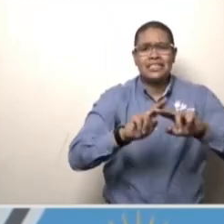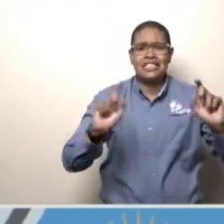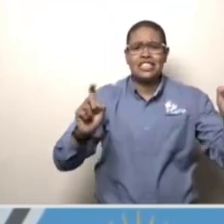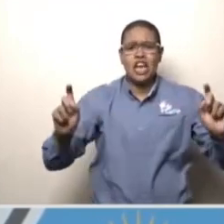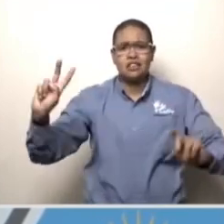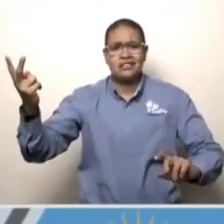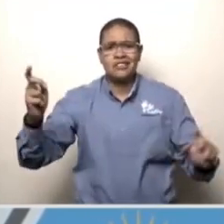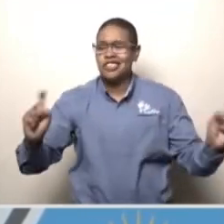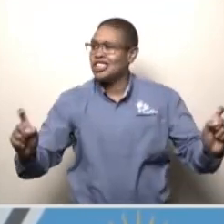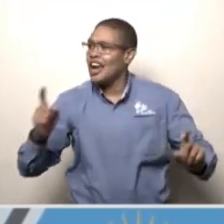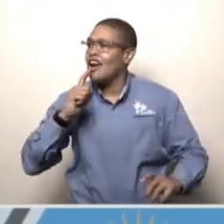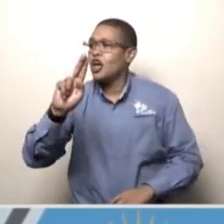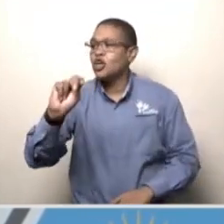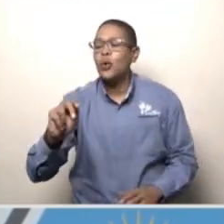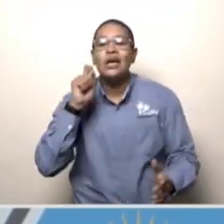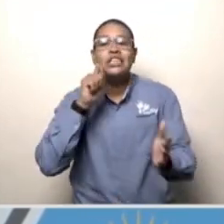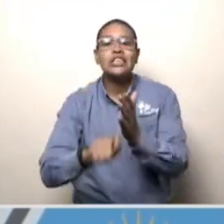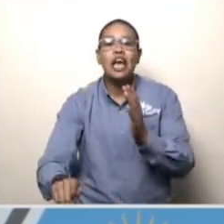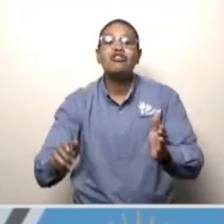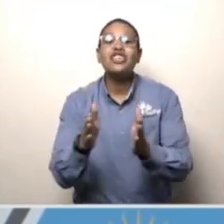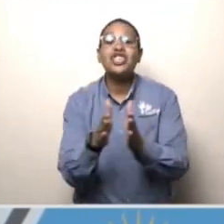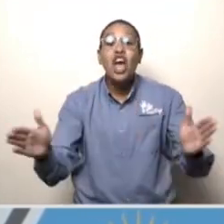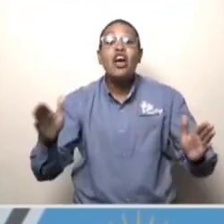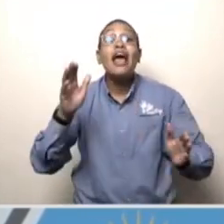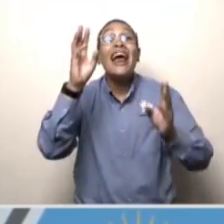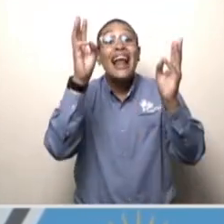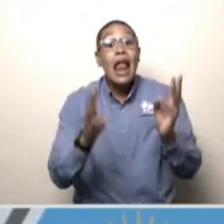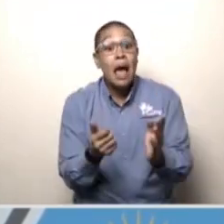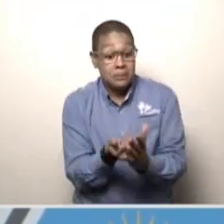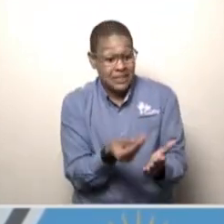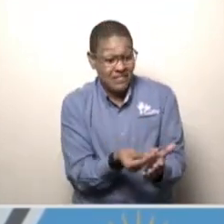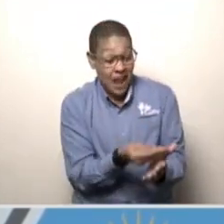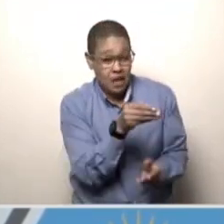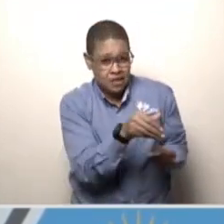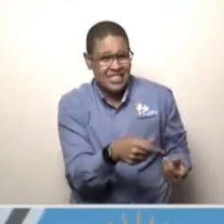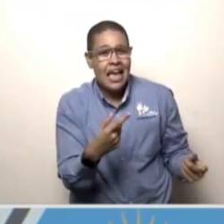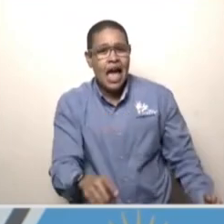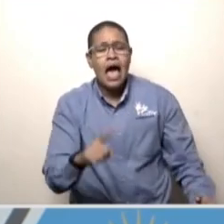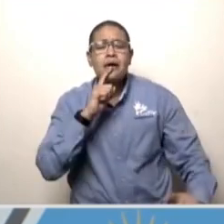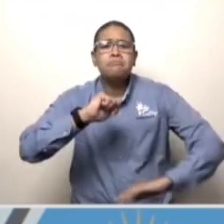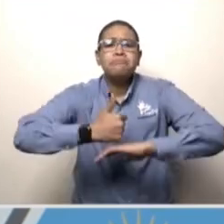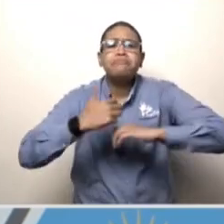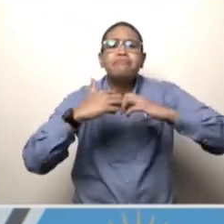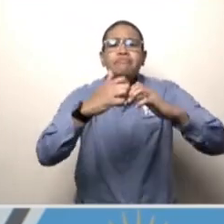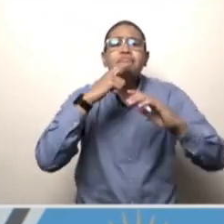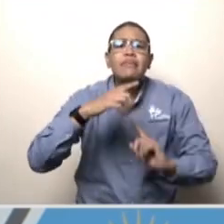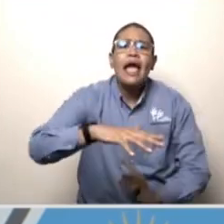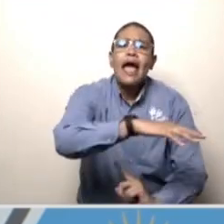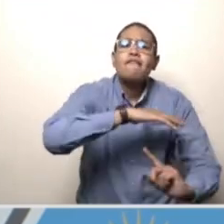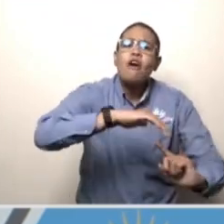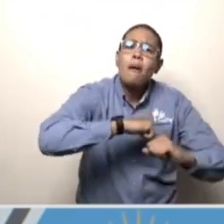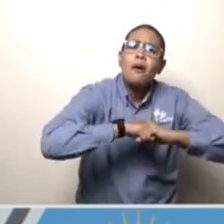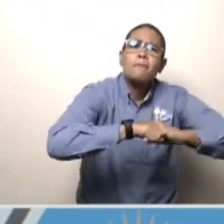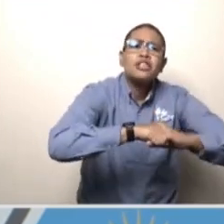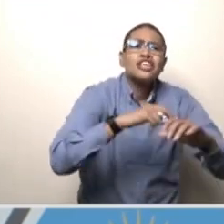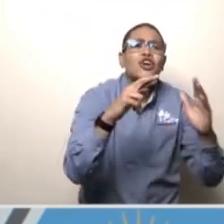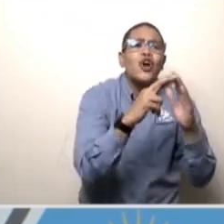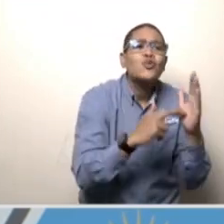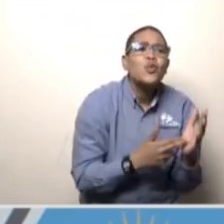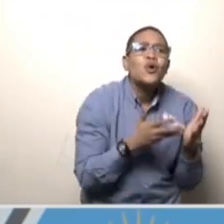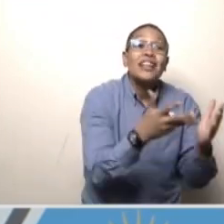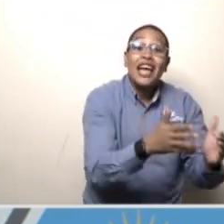Secretary General's Climate Financing Initiative, and having implemented the most extensive environmental protection measures ever in